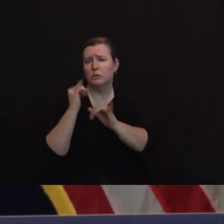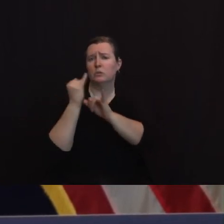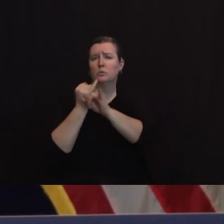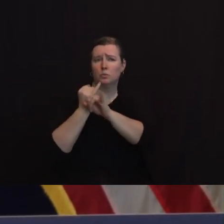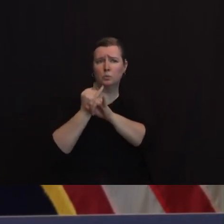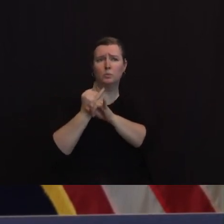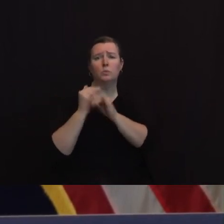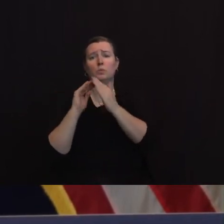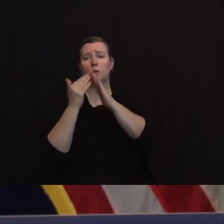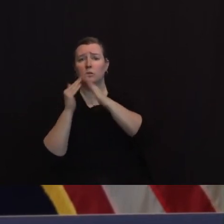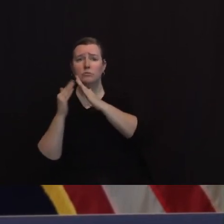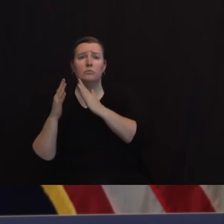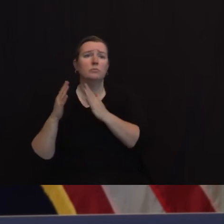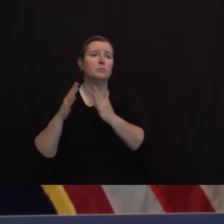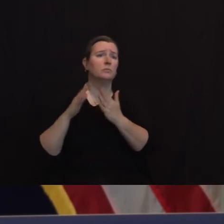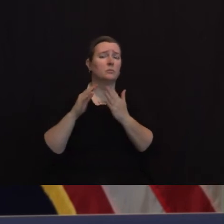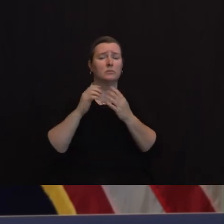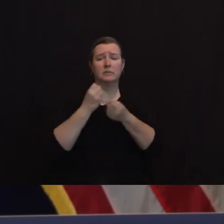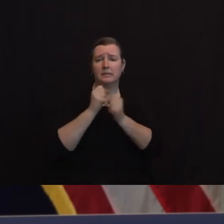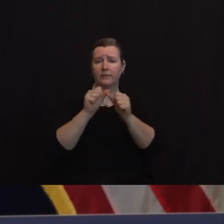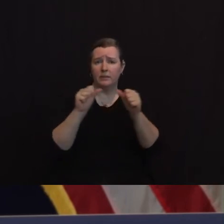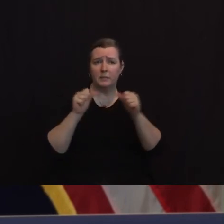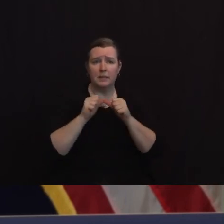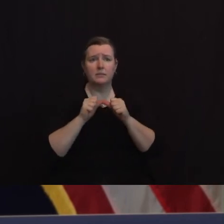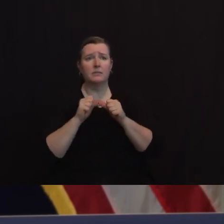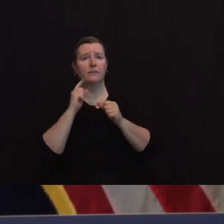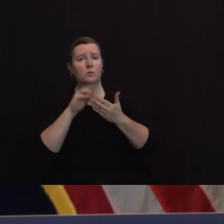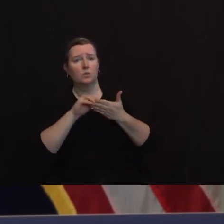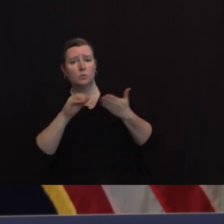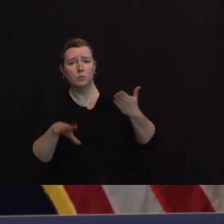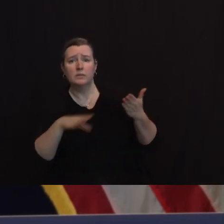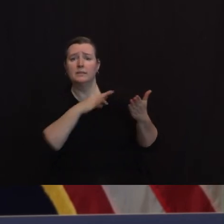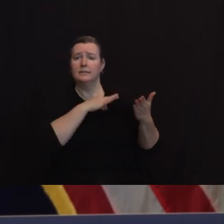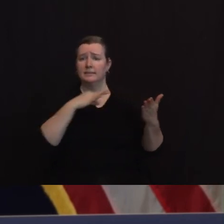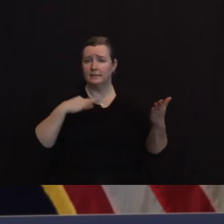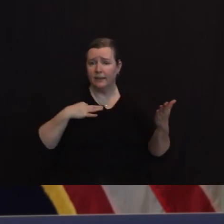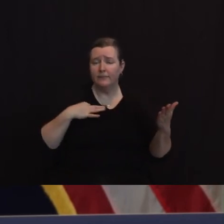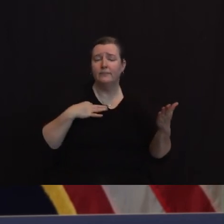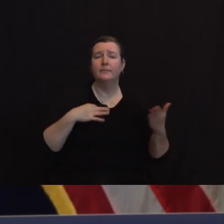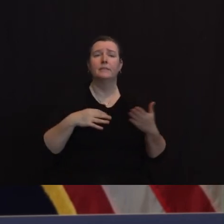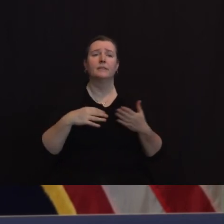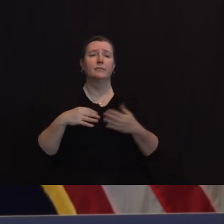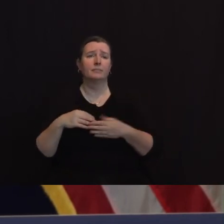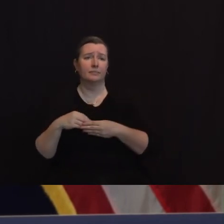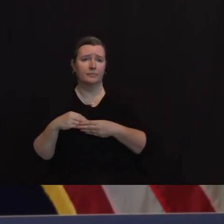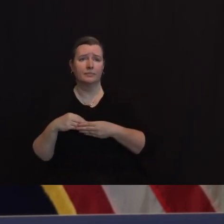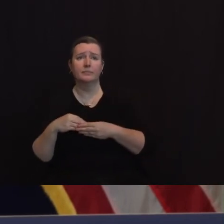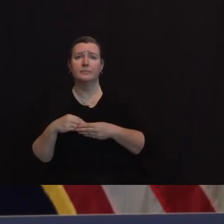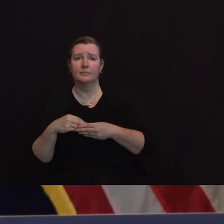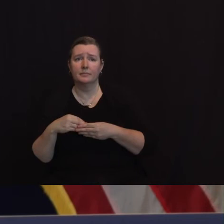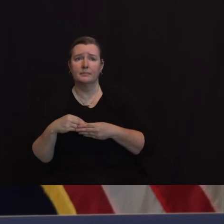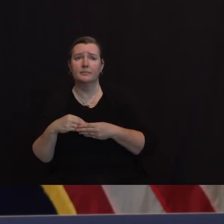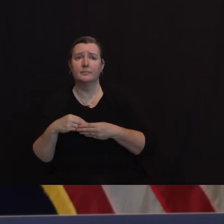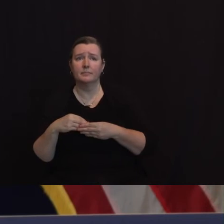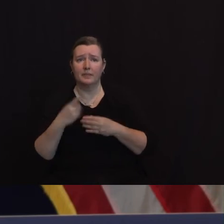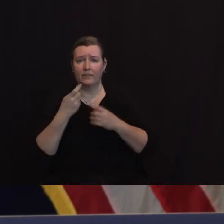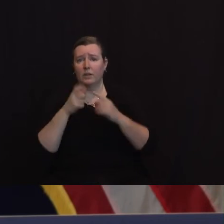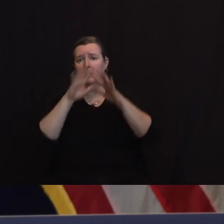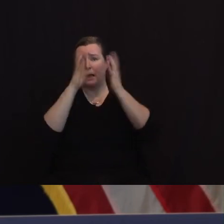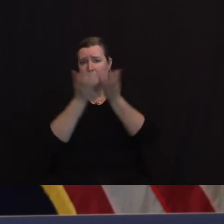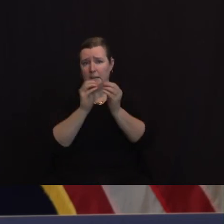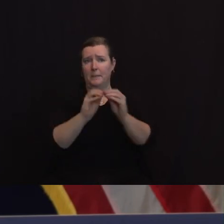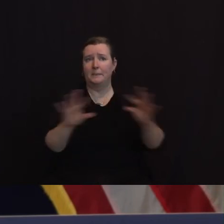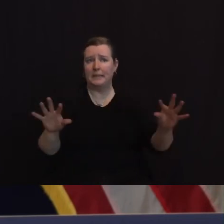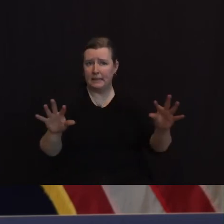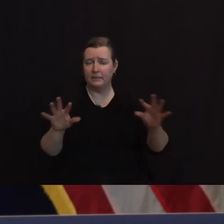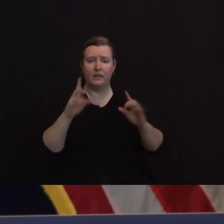staff. The ongoing pandemic has impacted every aspect of higher education, and its long-term effects will be felt for years